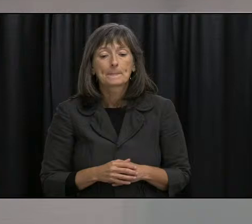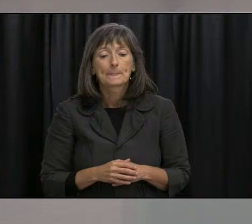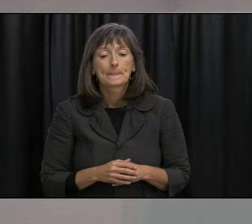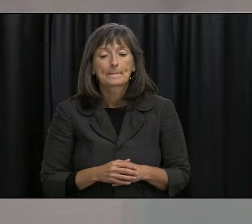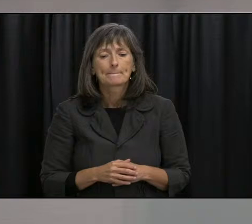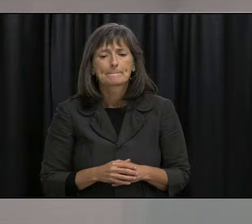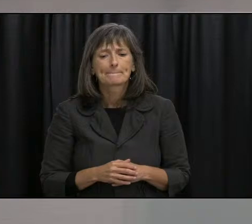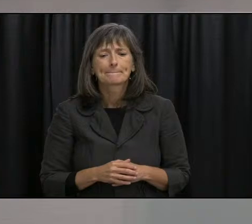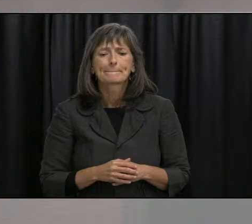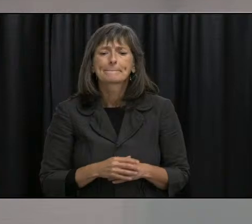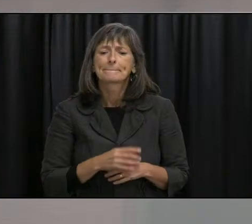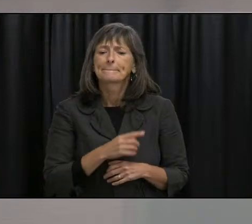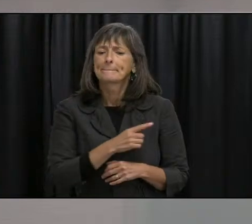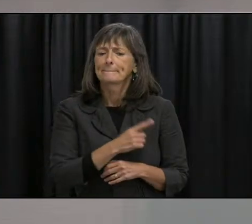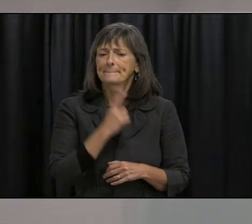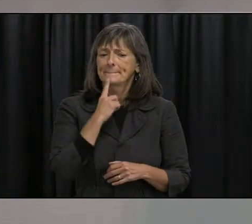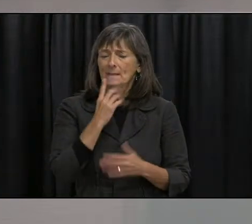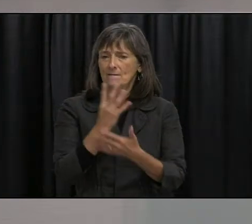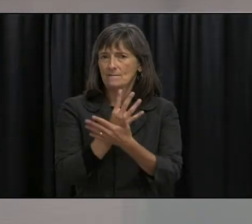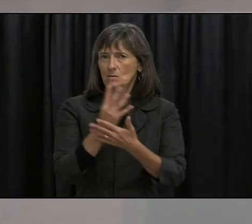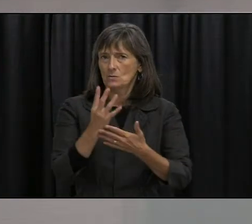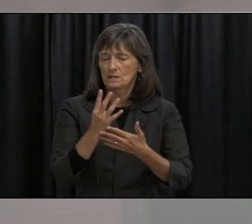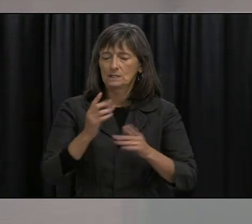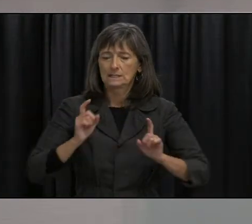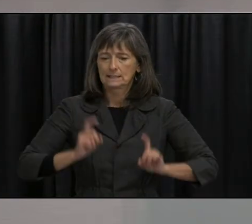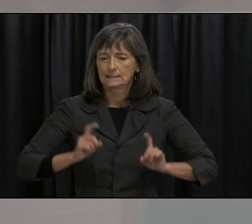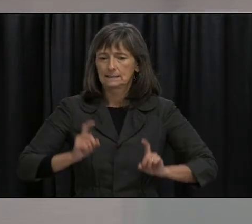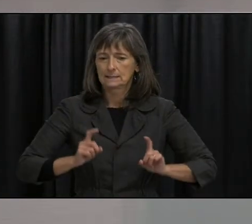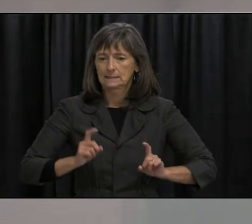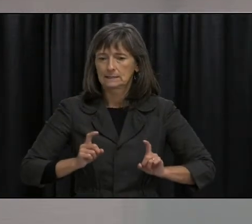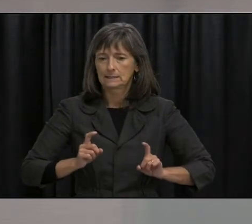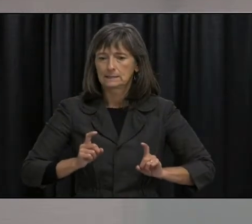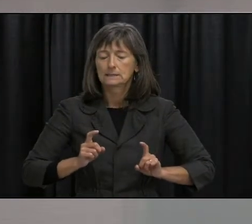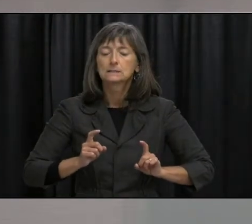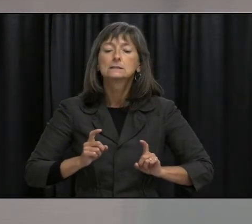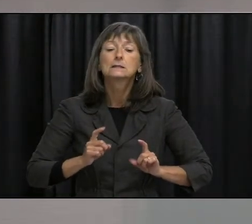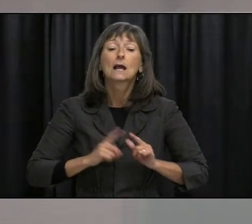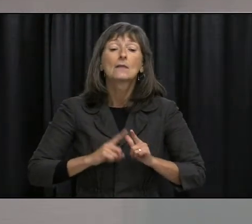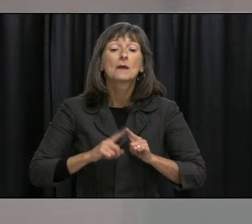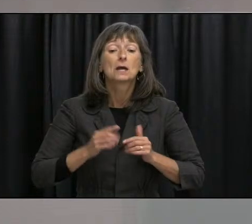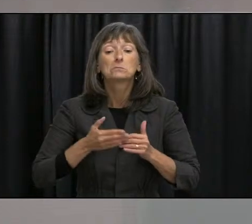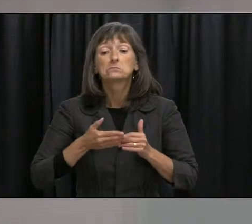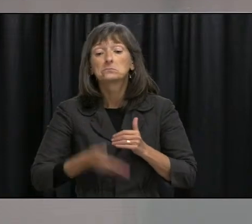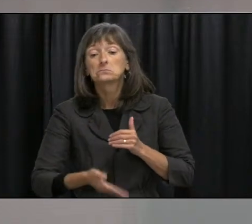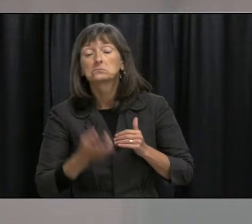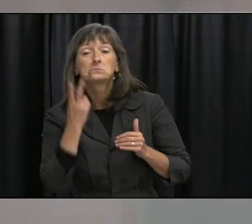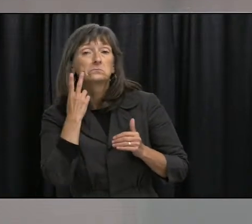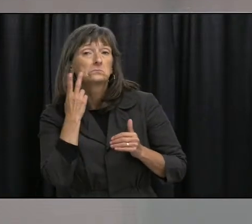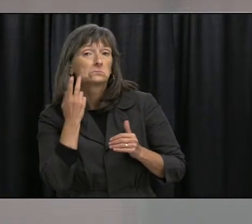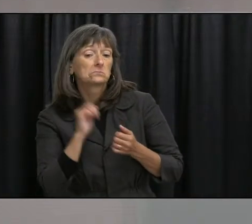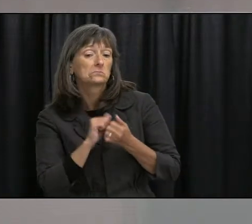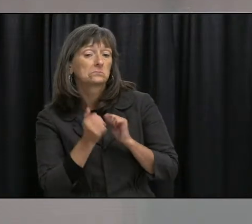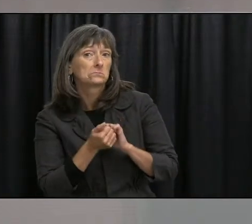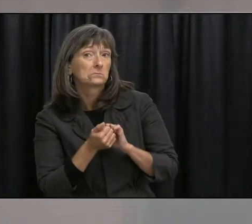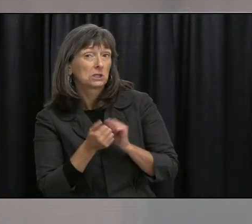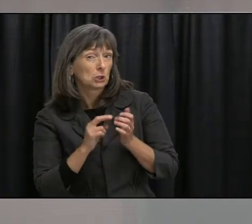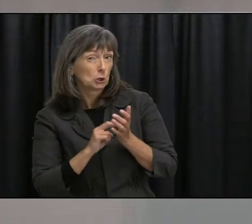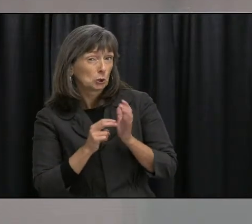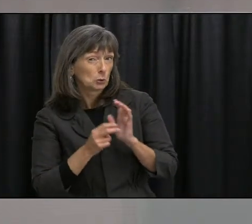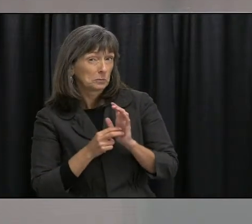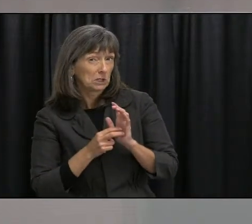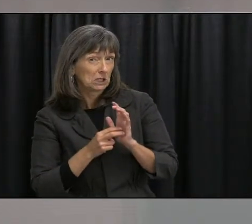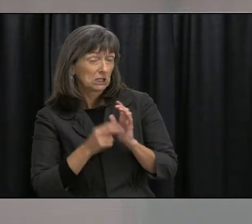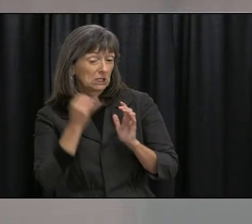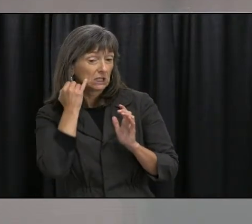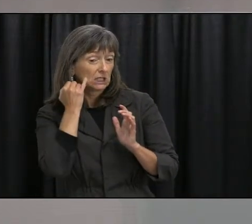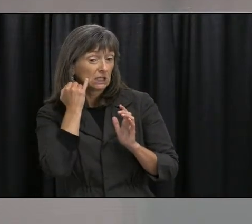you were talking about this being 4 weeks. Does that, until you look at easing restrictions more, does that essentially mean that a Canada bubble, which would end isolation